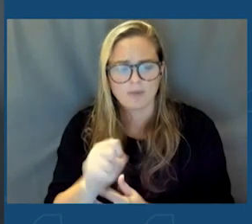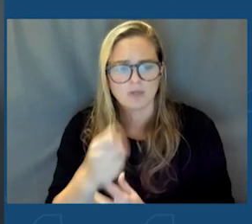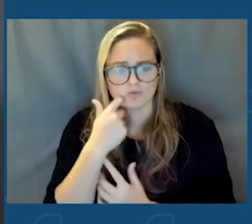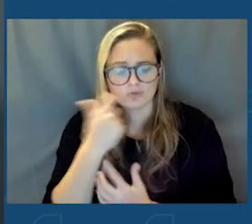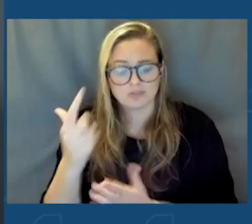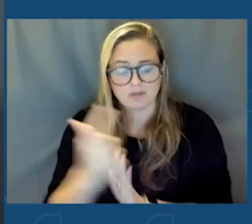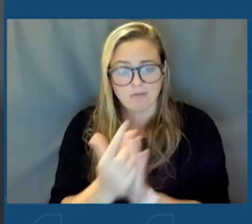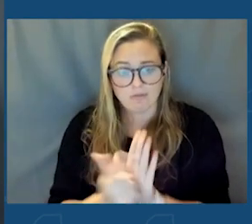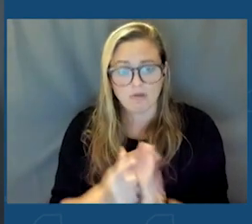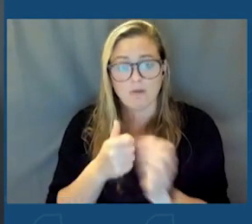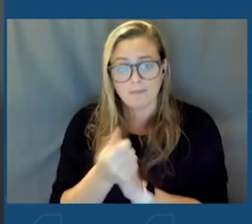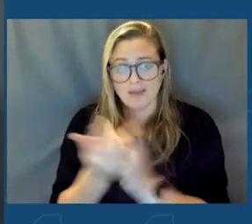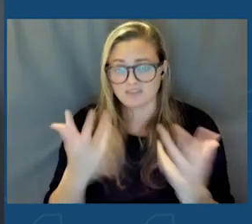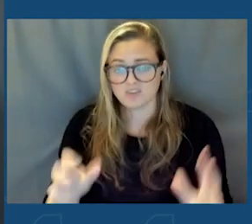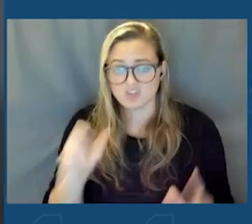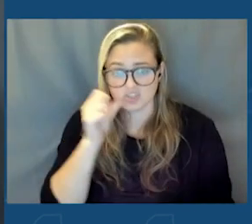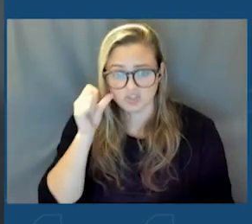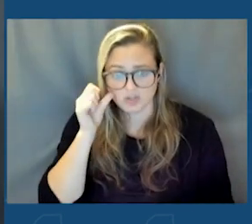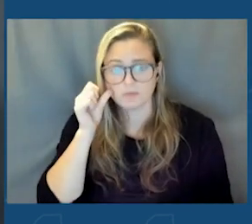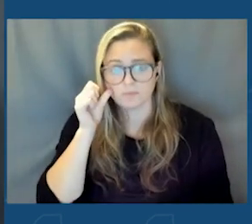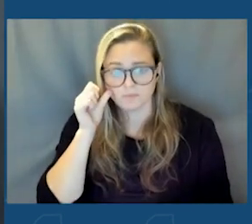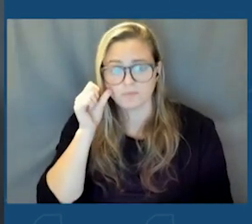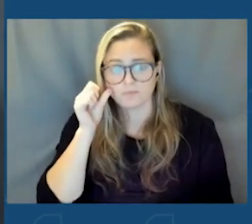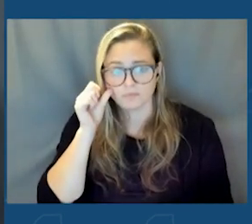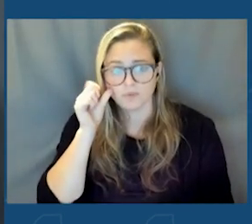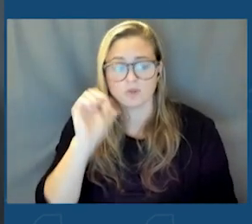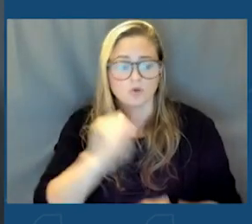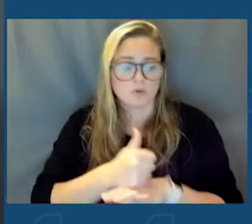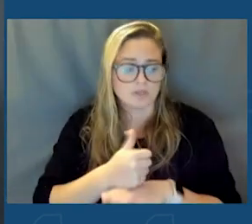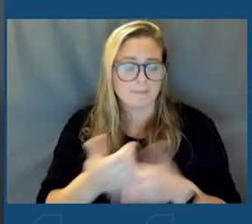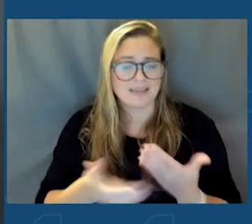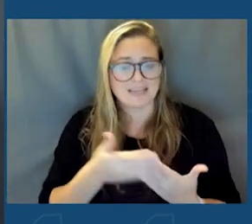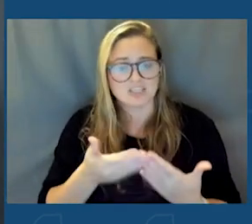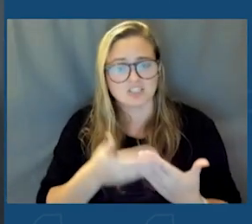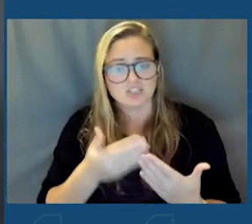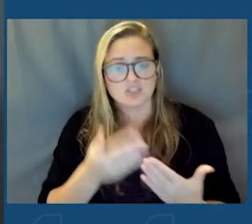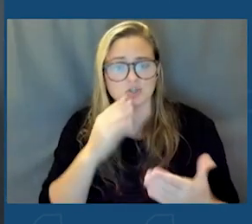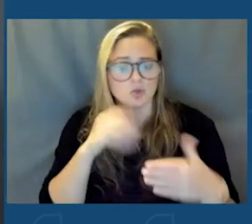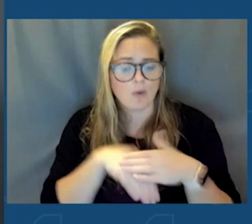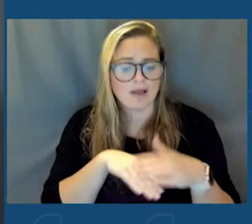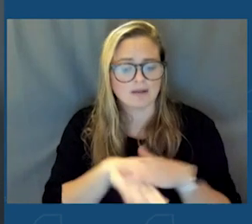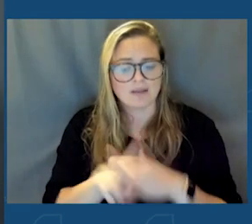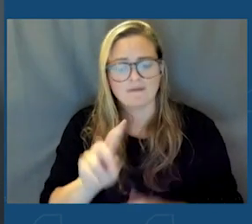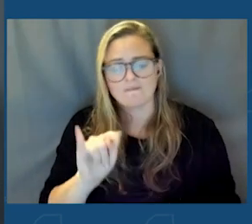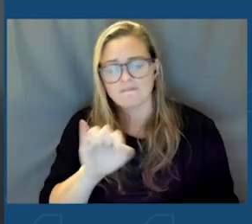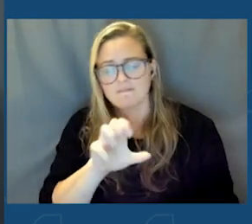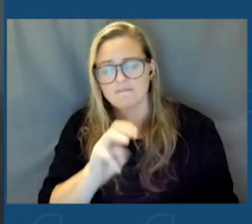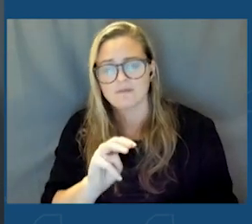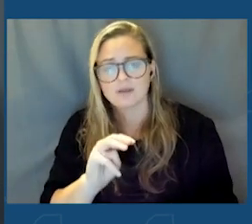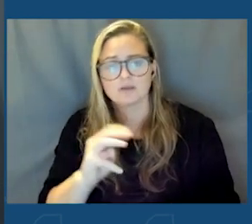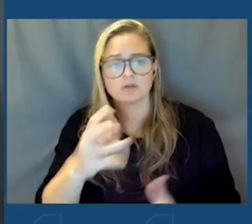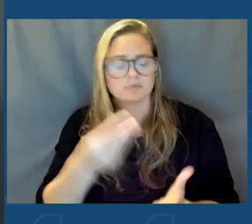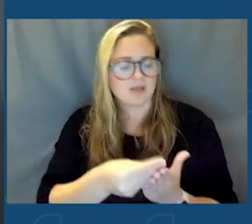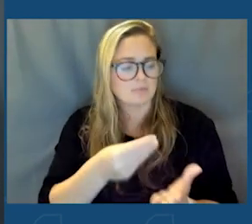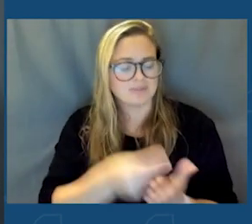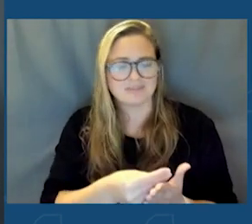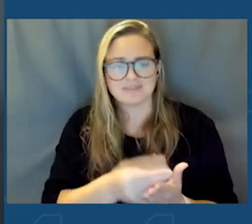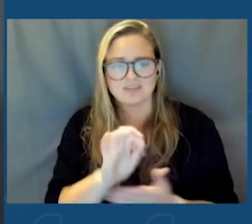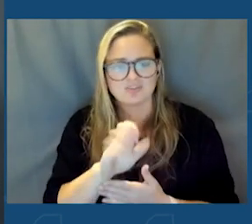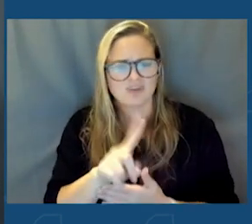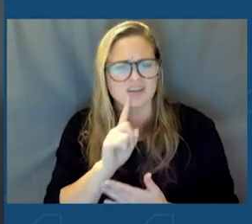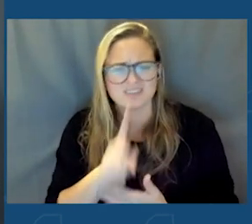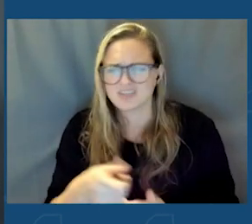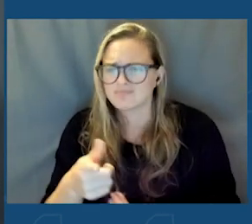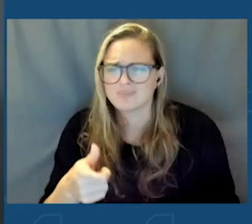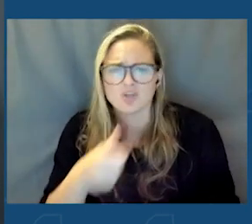our legislature just yesterday to make it easier to access the Victims' Compensation Fund, for by God, you should not have any hassles